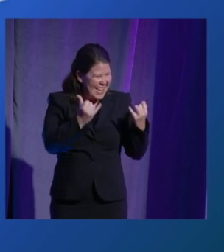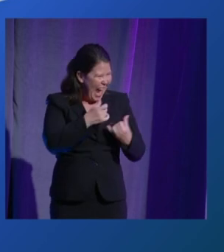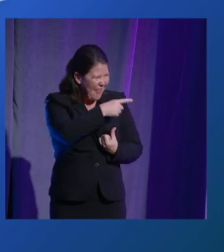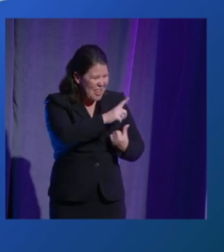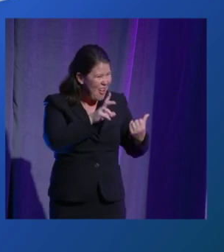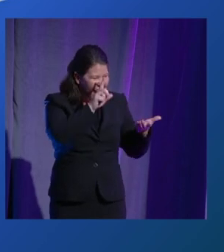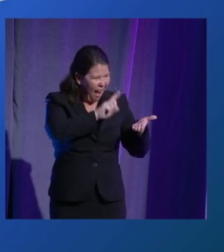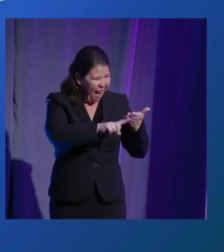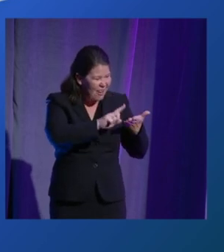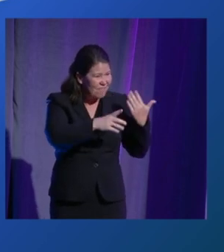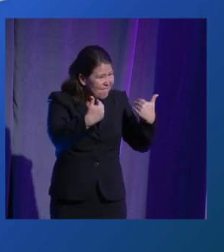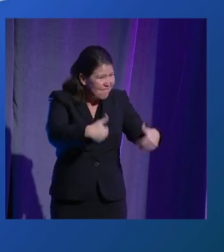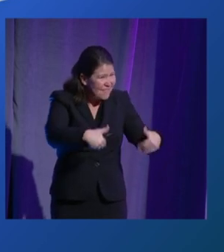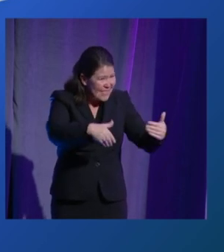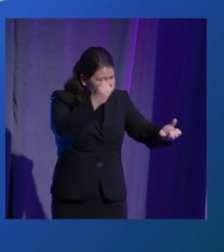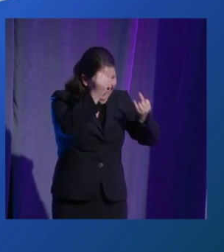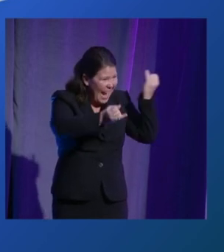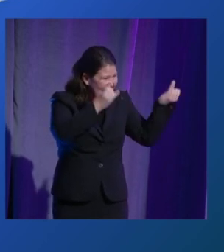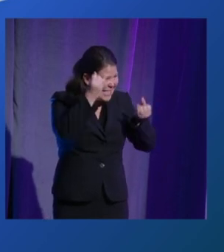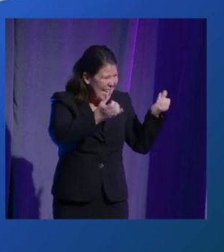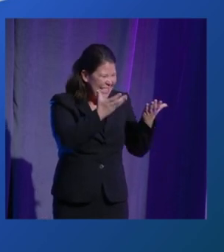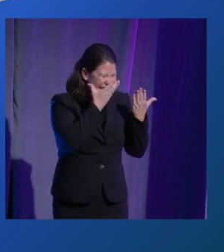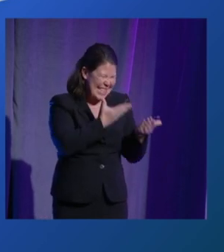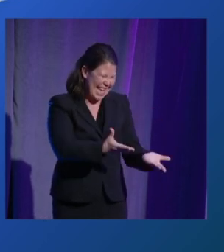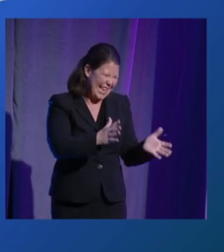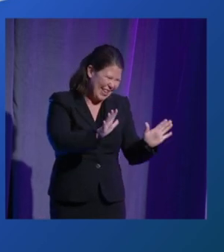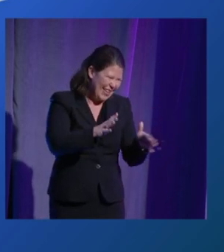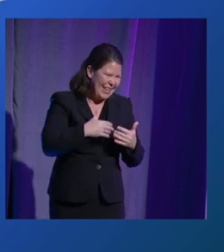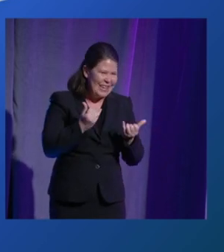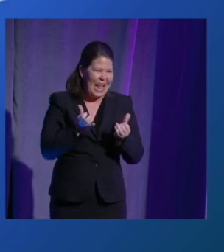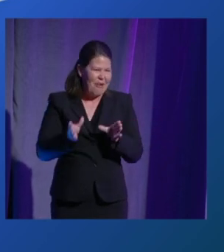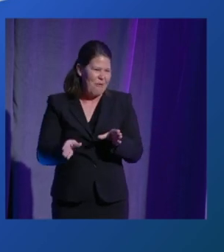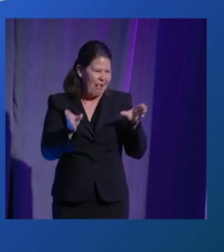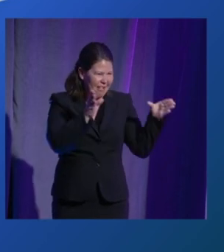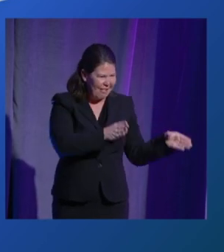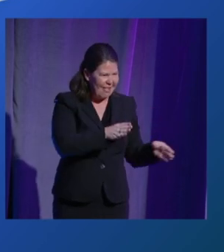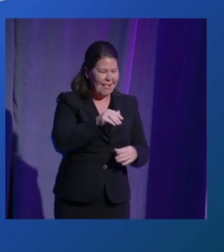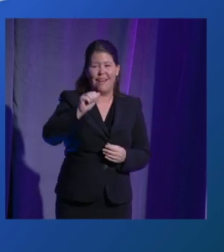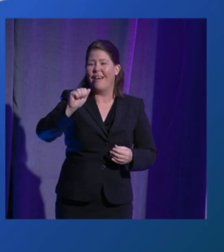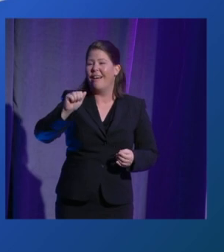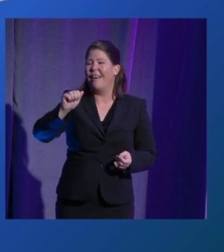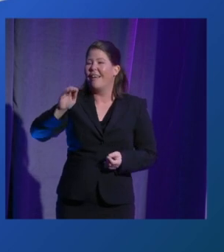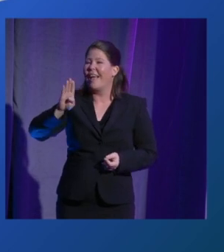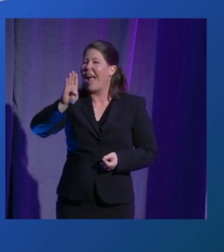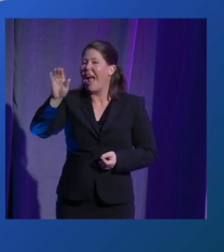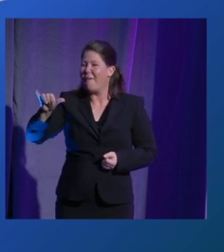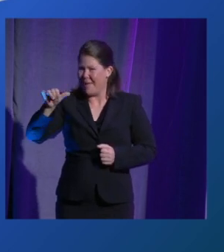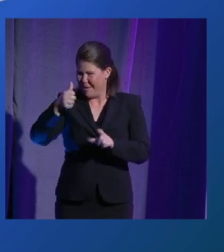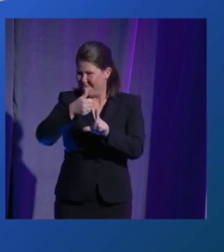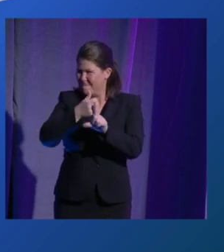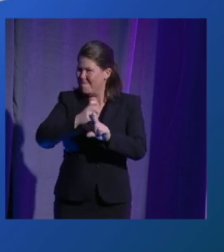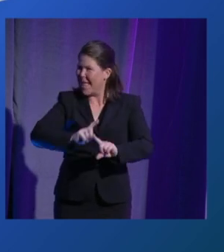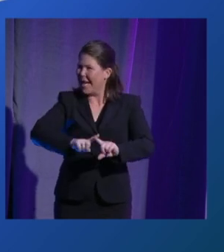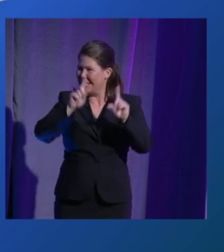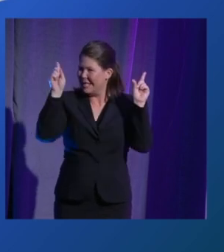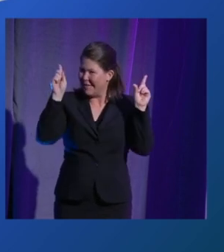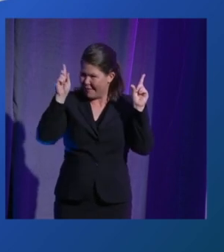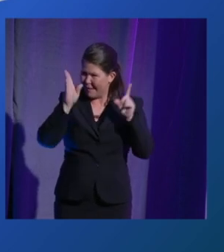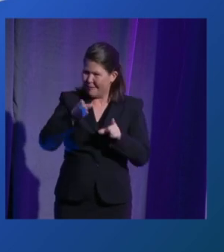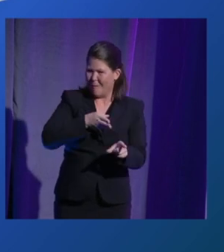that uh We've we've all come with what's interesting about Abby is she's working in a different domain of research that is equally as